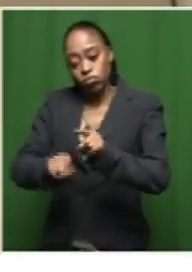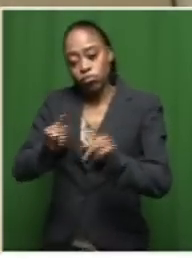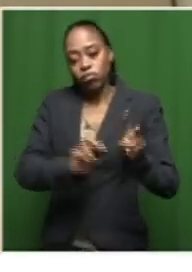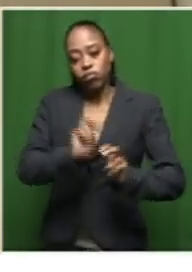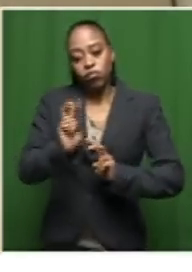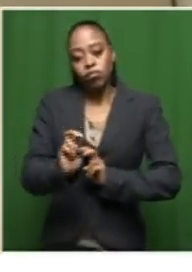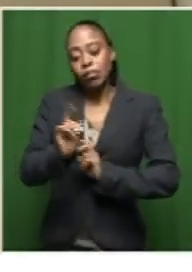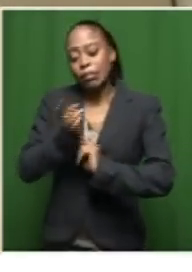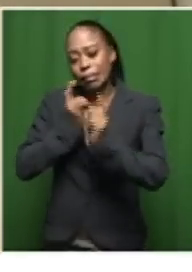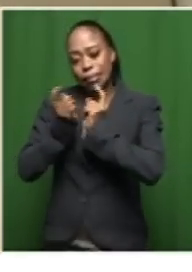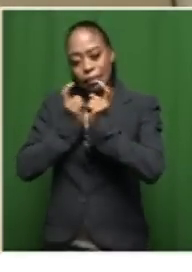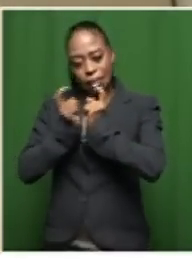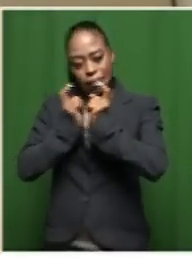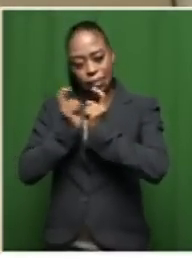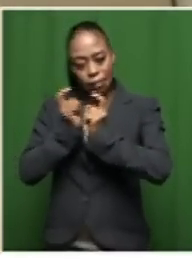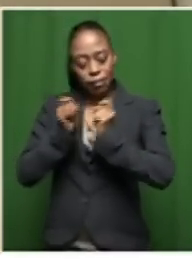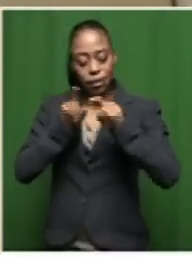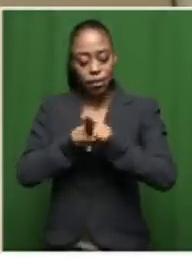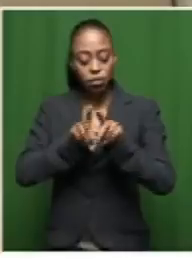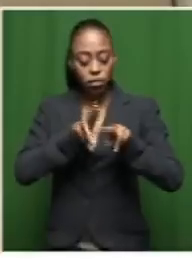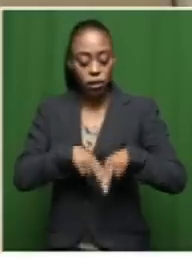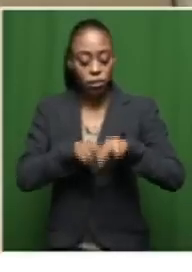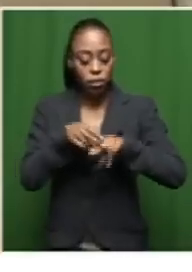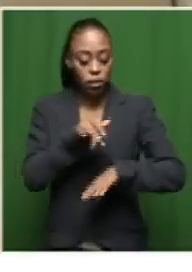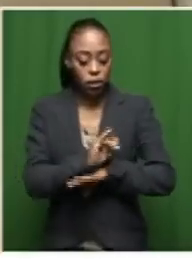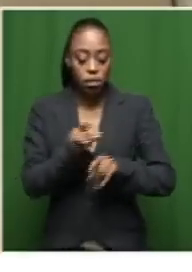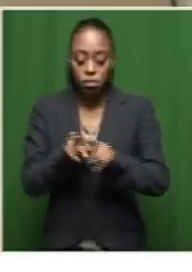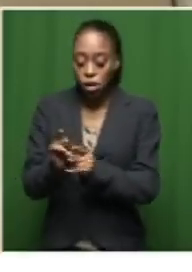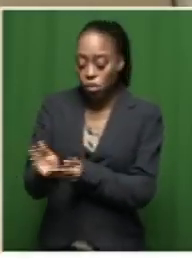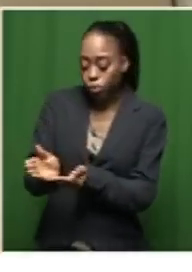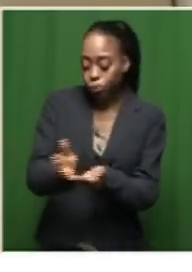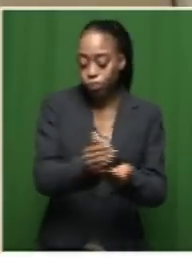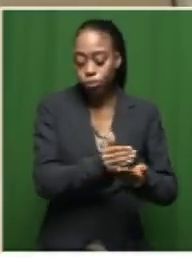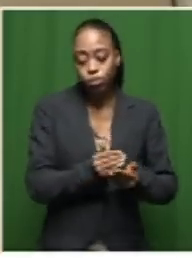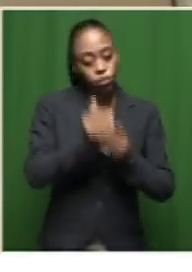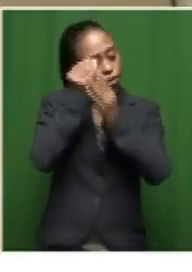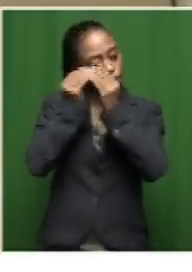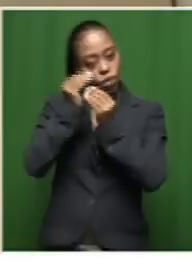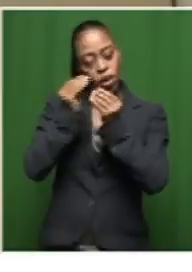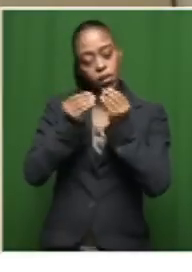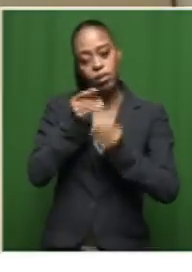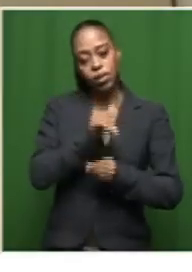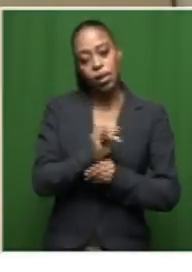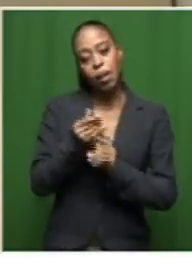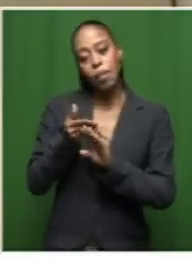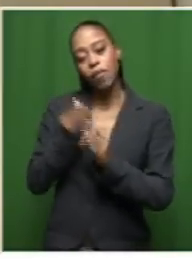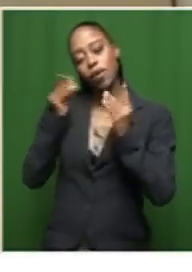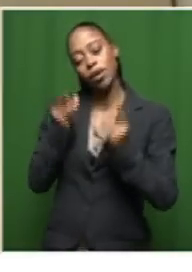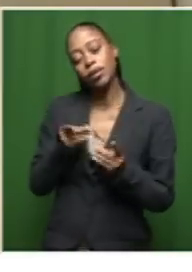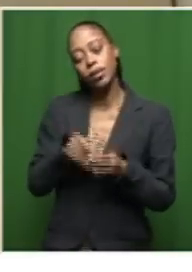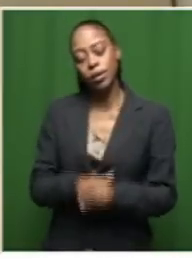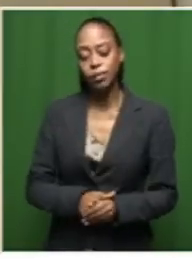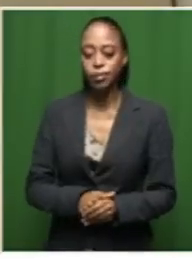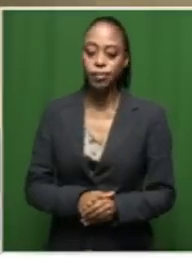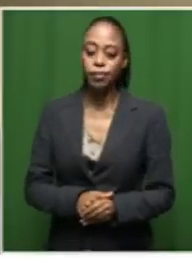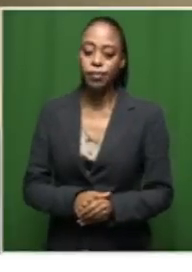issues that the trustees will rely on and gather information in that respect before they exercise their